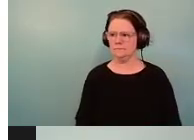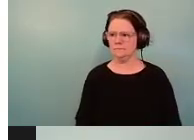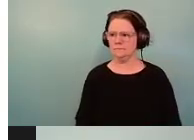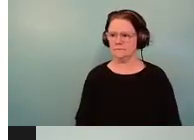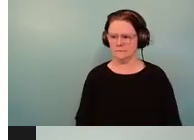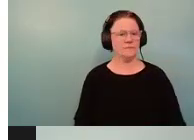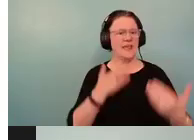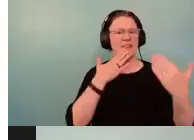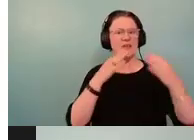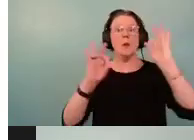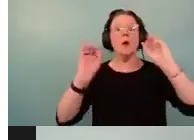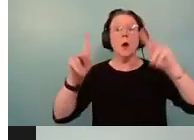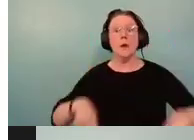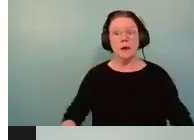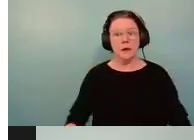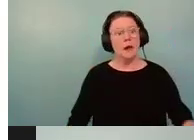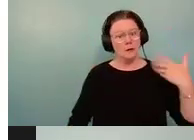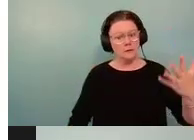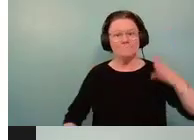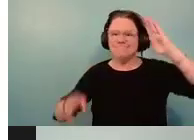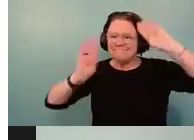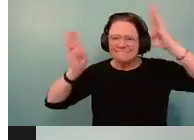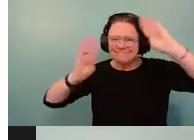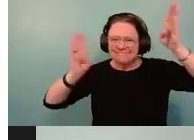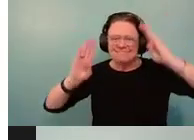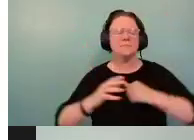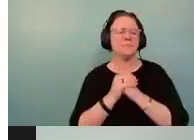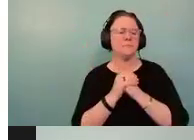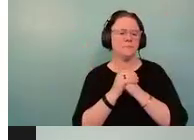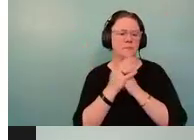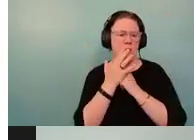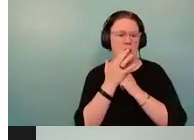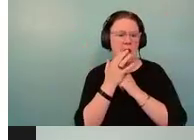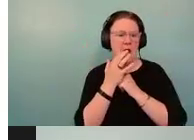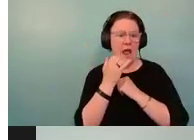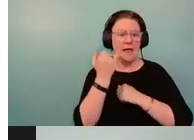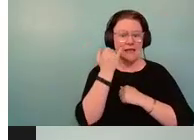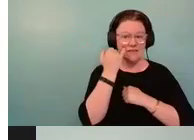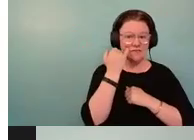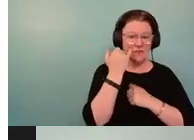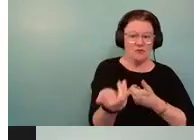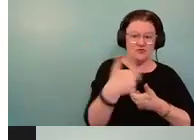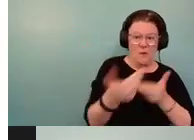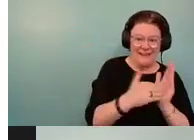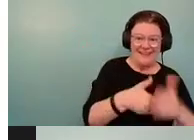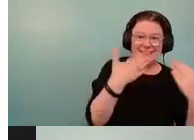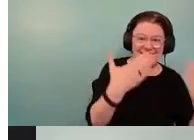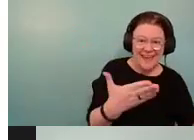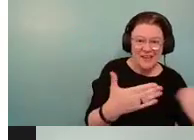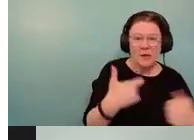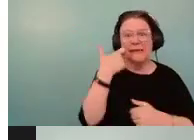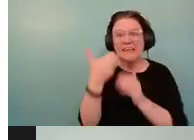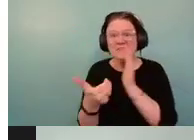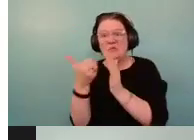Great. Thank you. Okay. Hello, for those of you who came back, thank you. And those of you who are